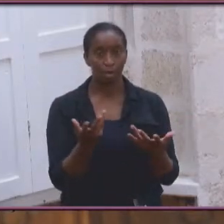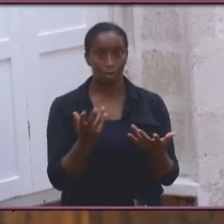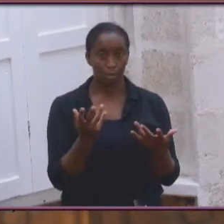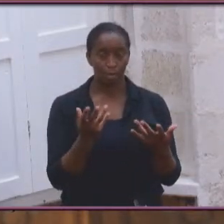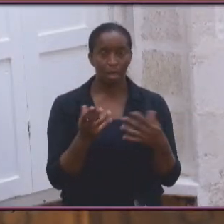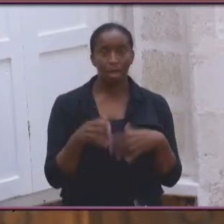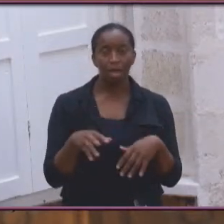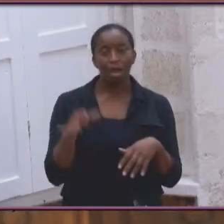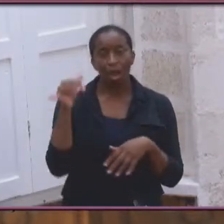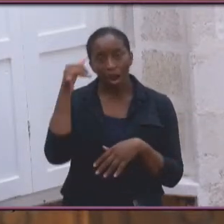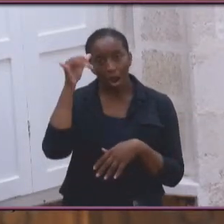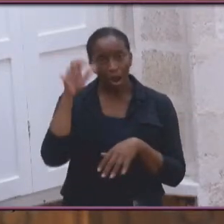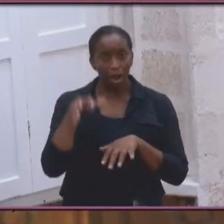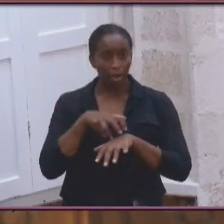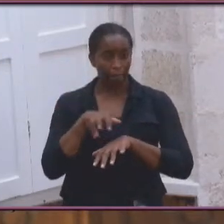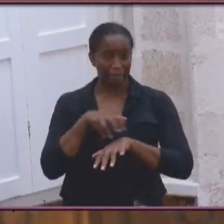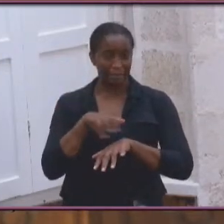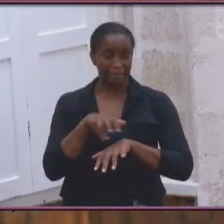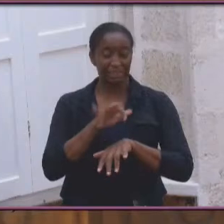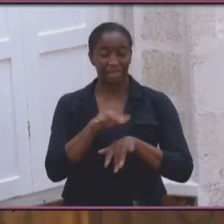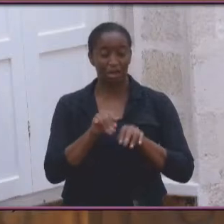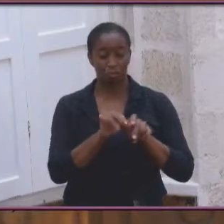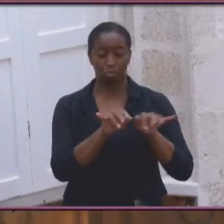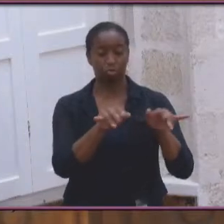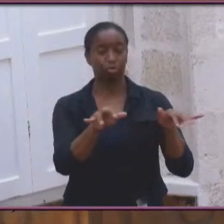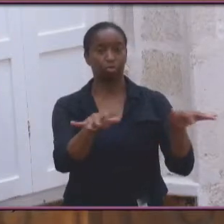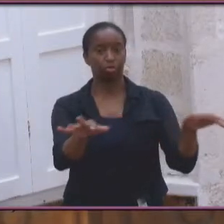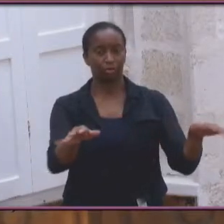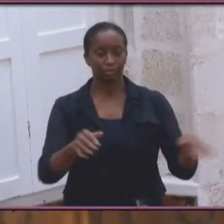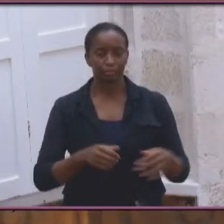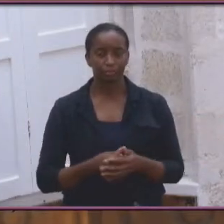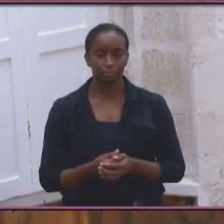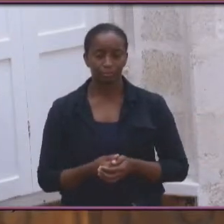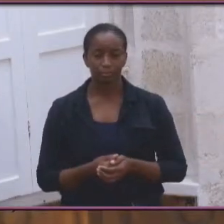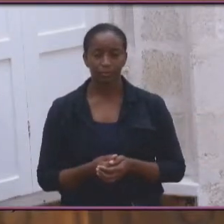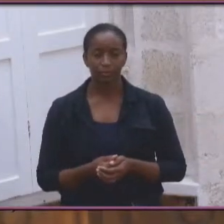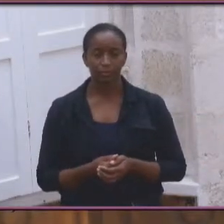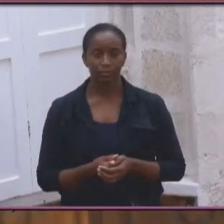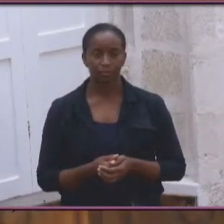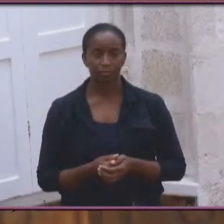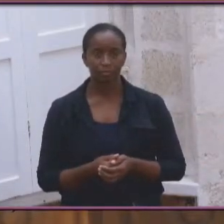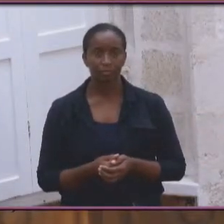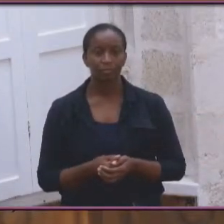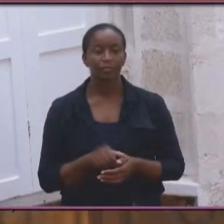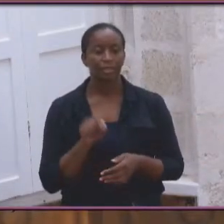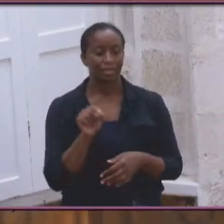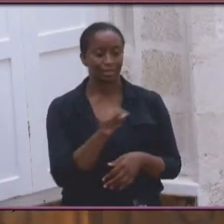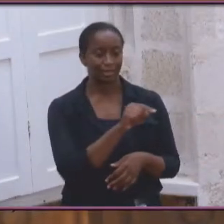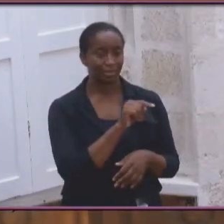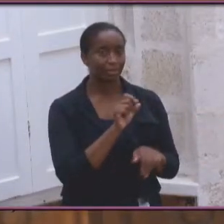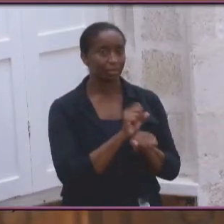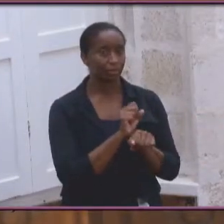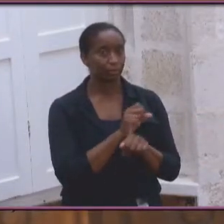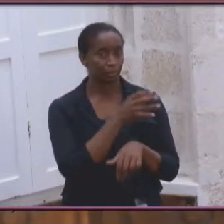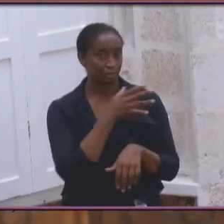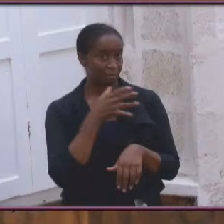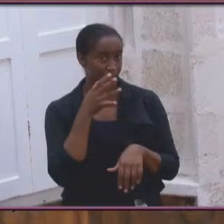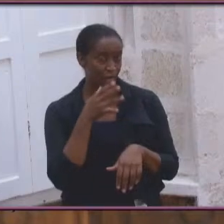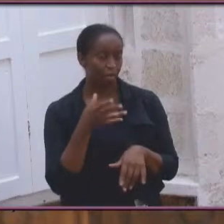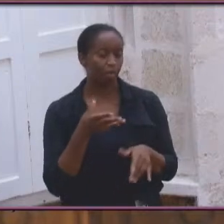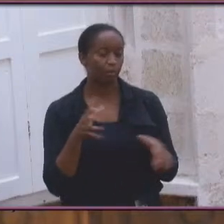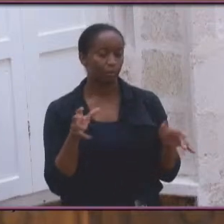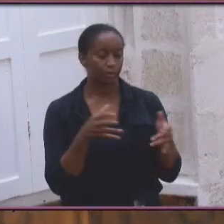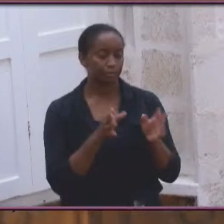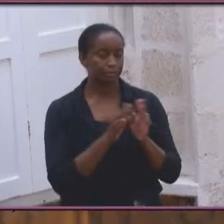Barbados who have large tracts of land, and they spoke about the issues in trying to deal with cowage and to control